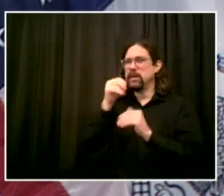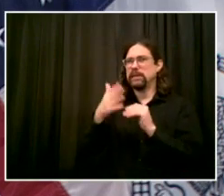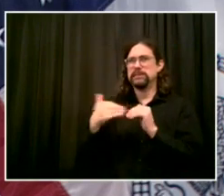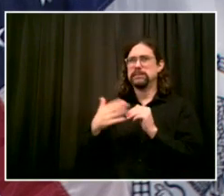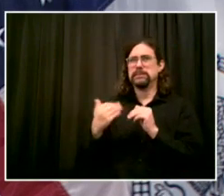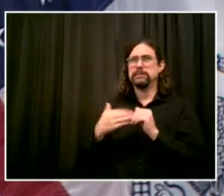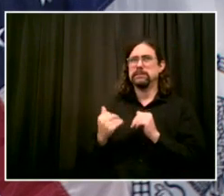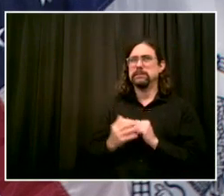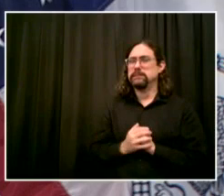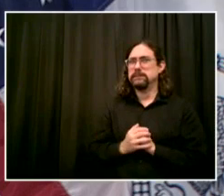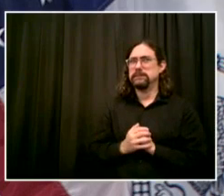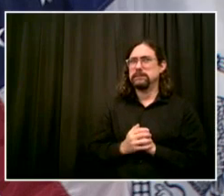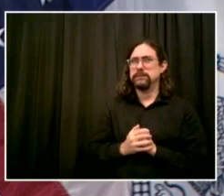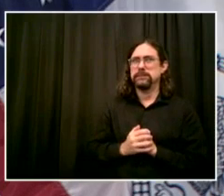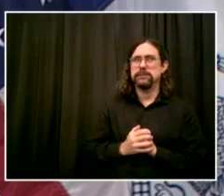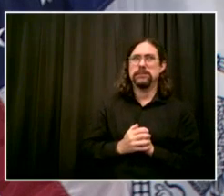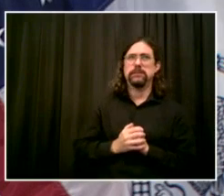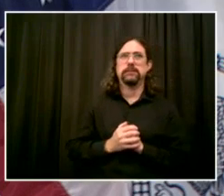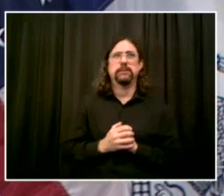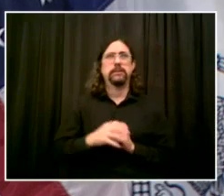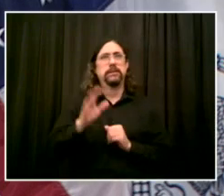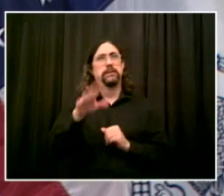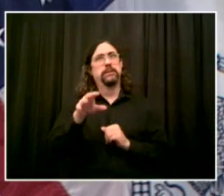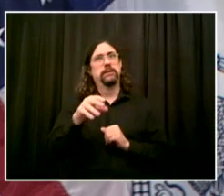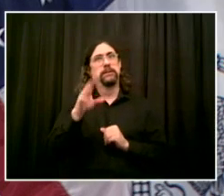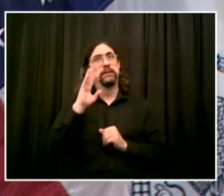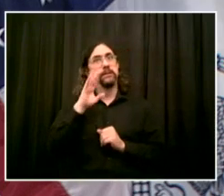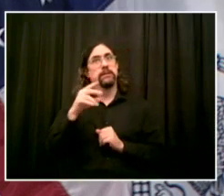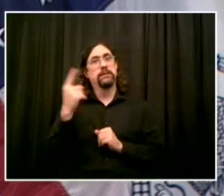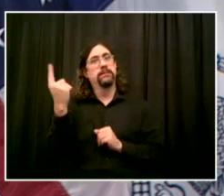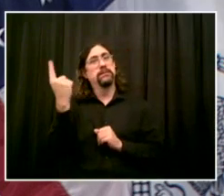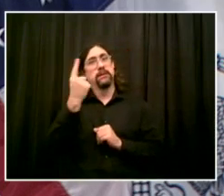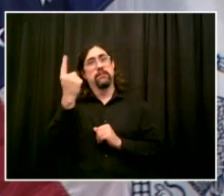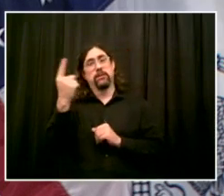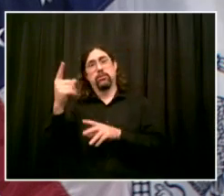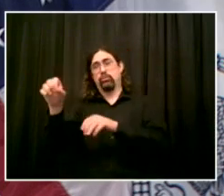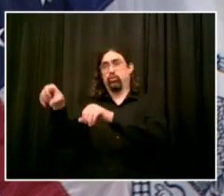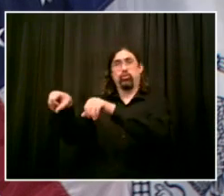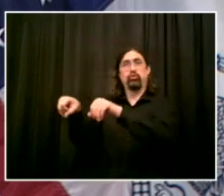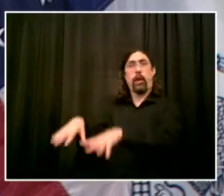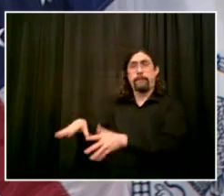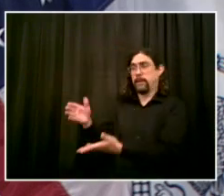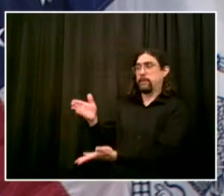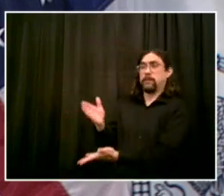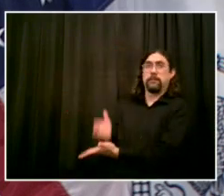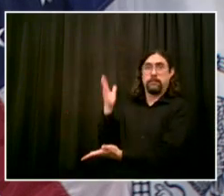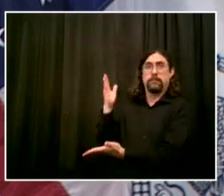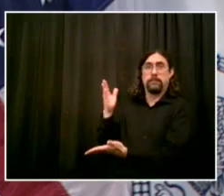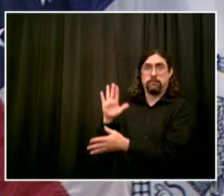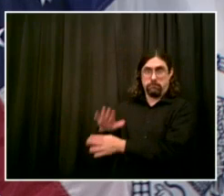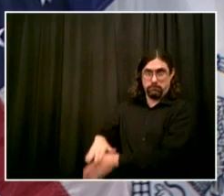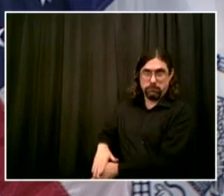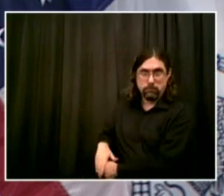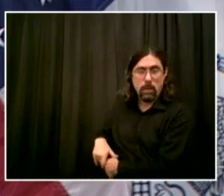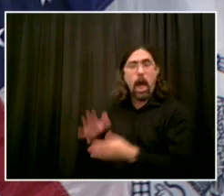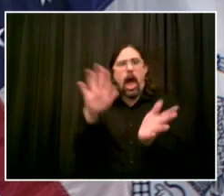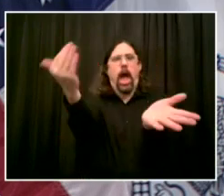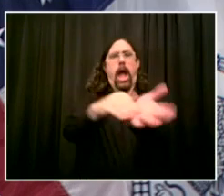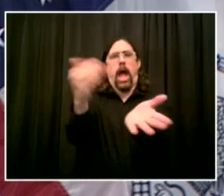as an alternative to address the state and city fiscal crises, like deep, deep crises that can only be